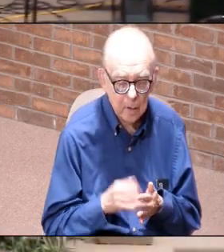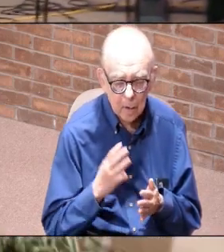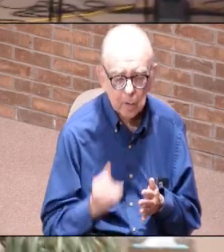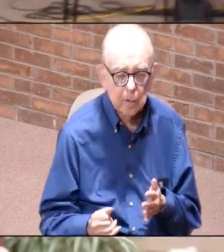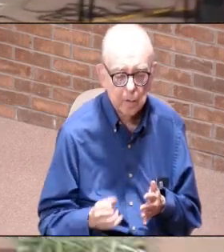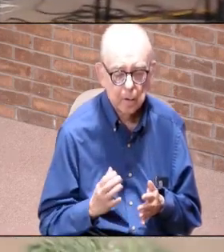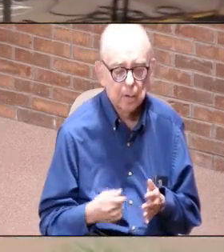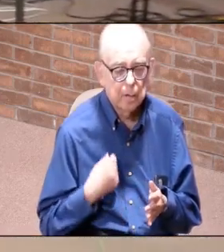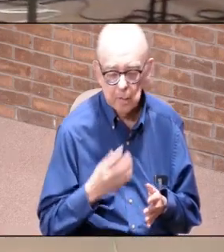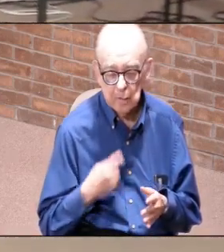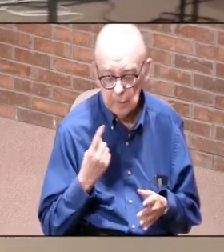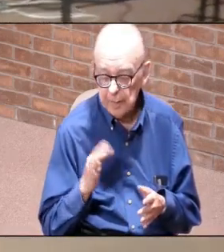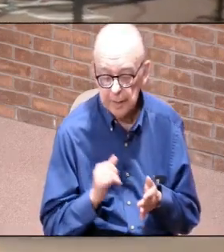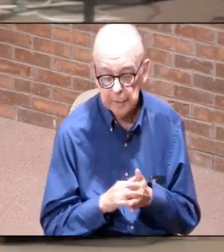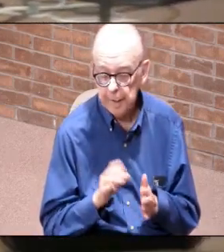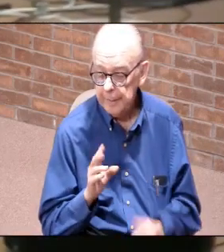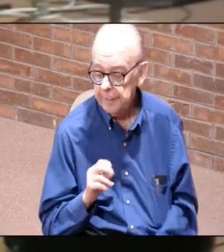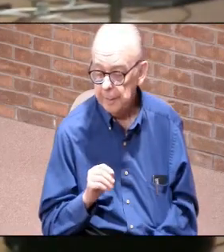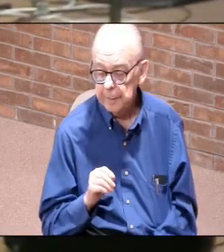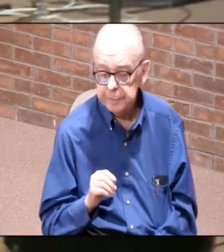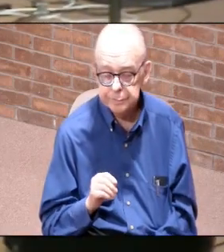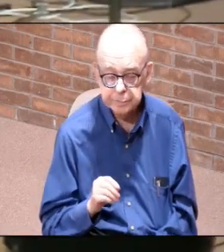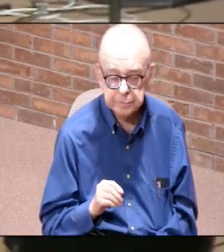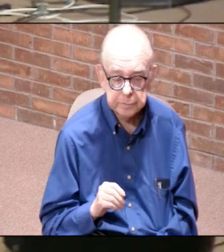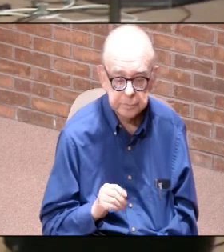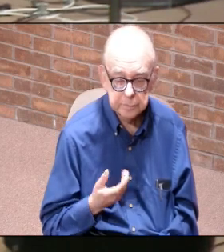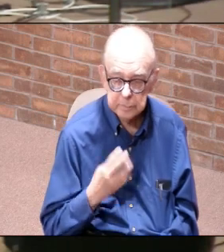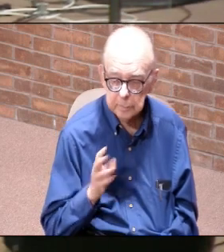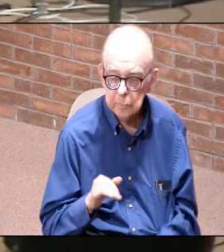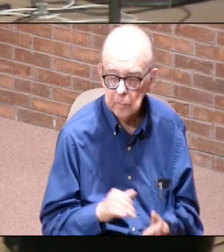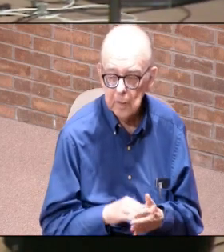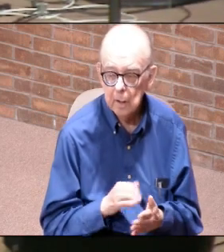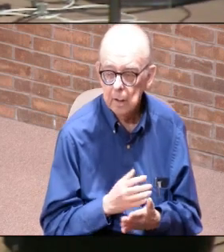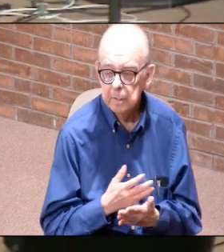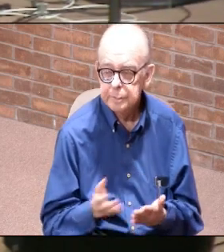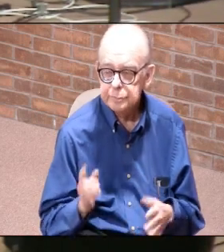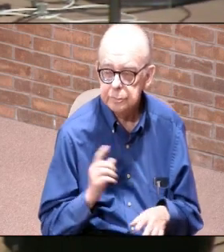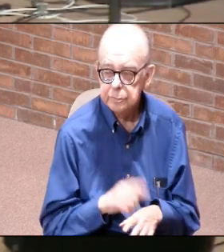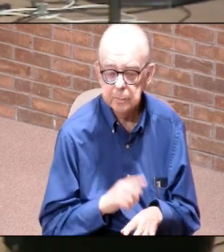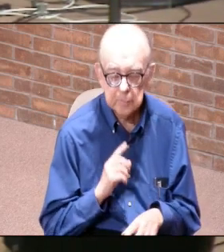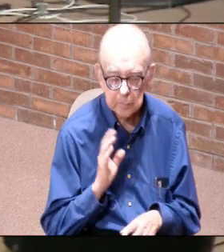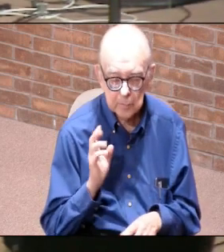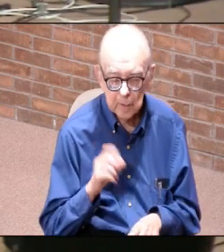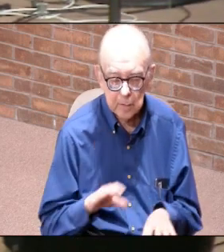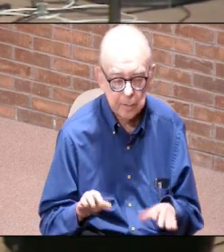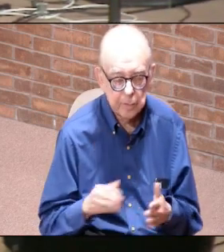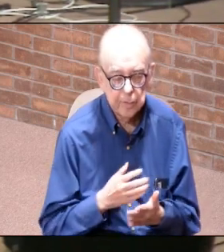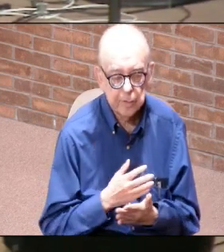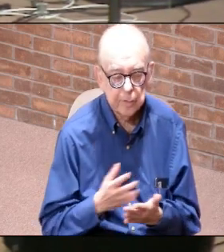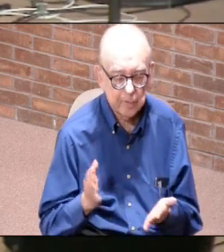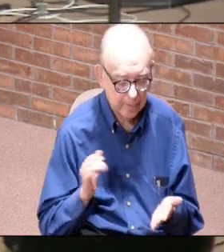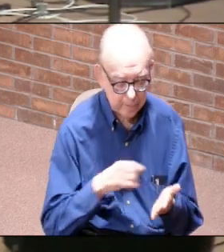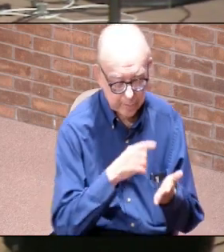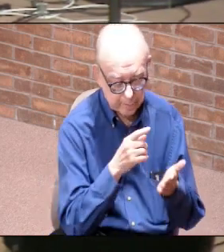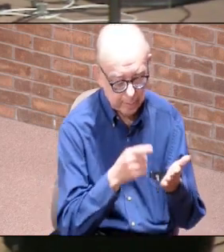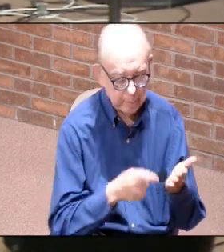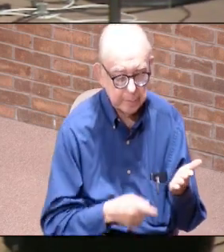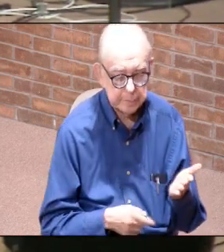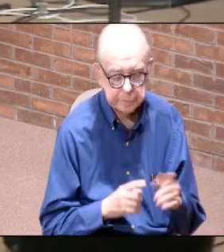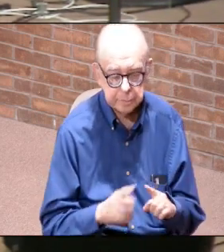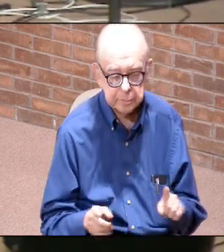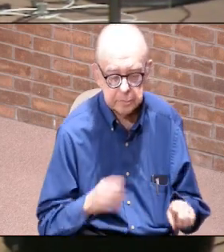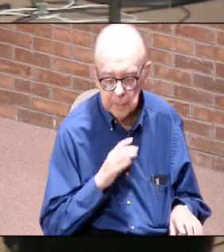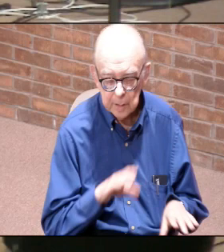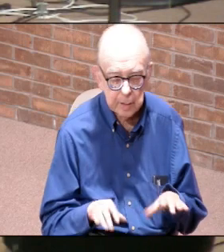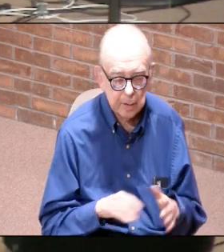Why? Because I don't want to think about it. I don't want to think about all of the times that I should have done these things, but